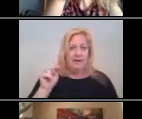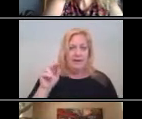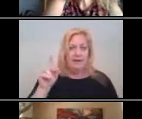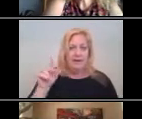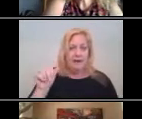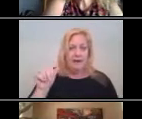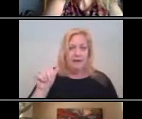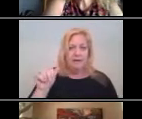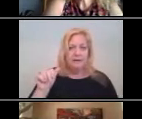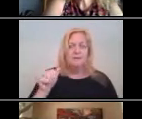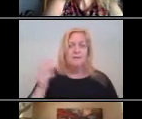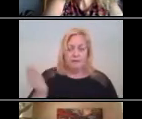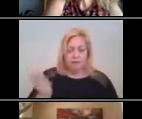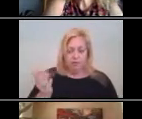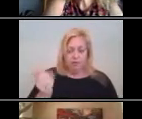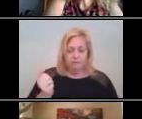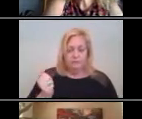Present.